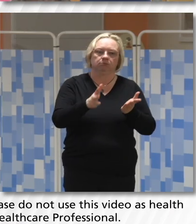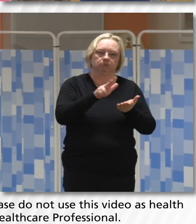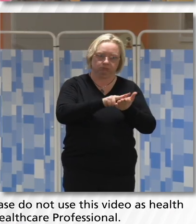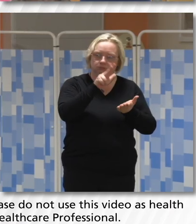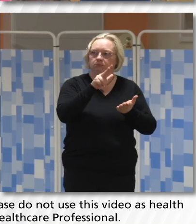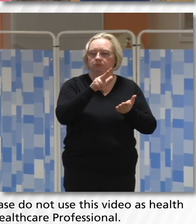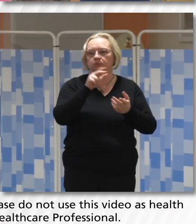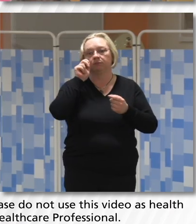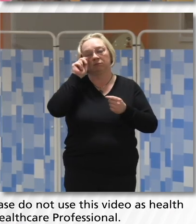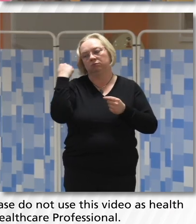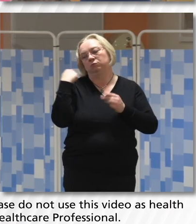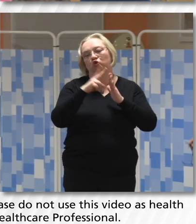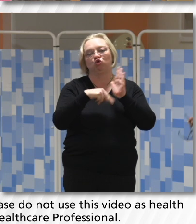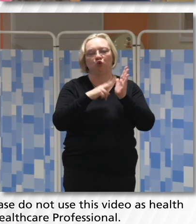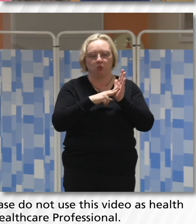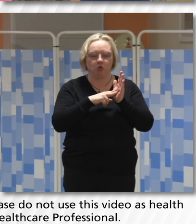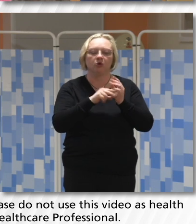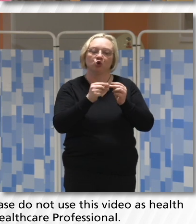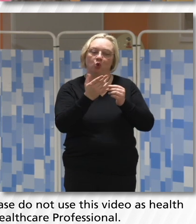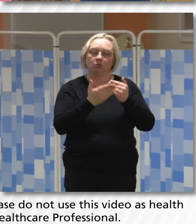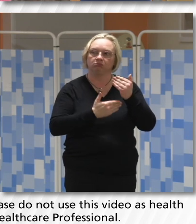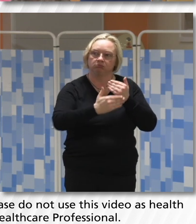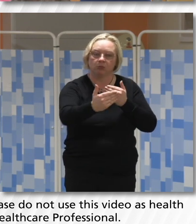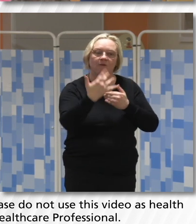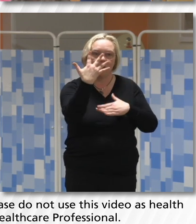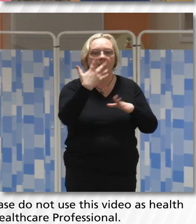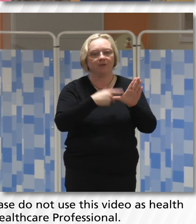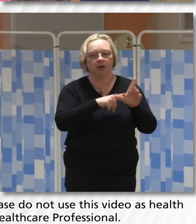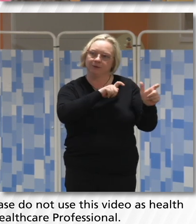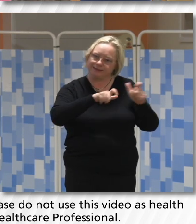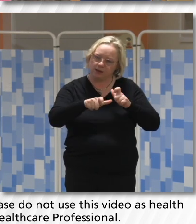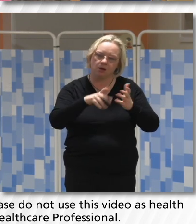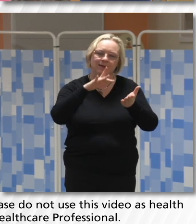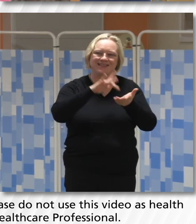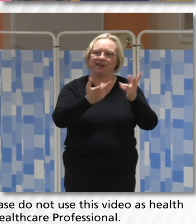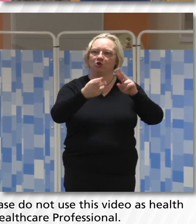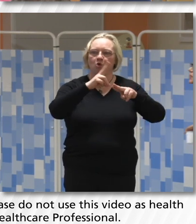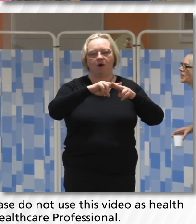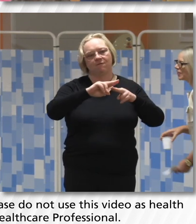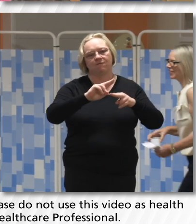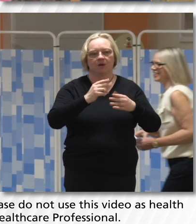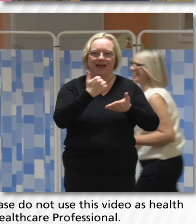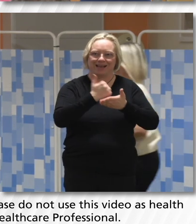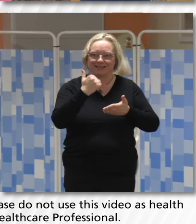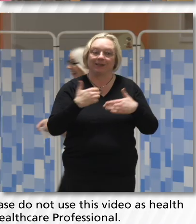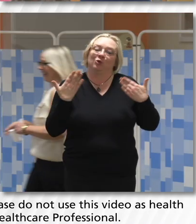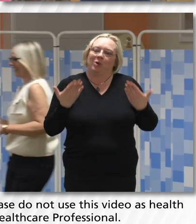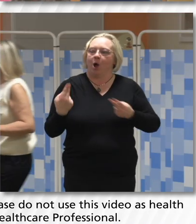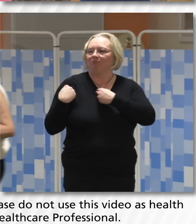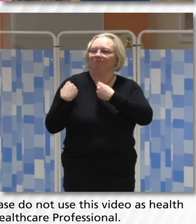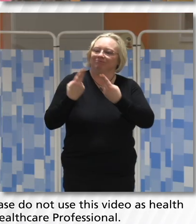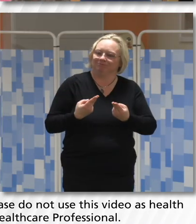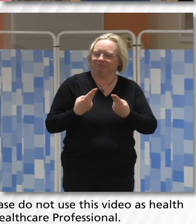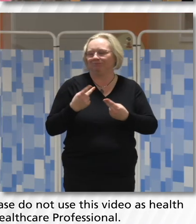in June, which means that for another 5 years, we are still a centre of excellence. And at this point, I'm going to hand over to Suzanne with